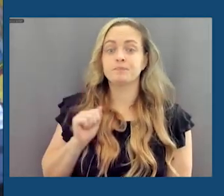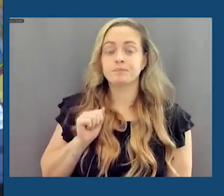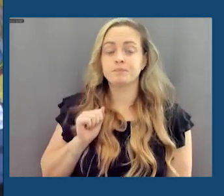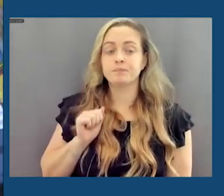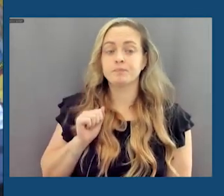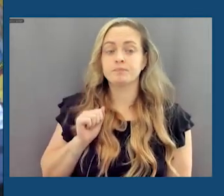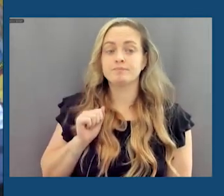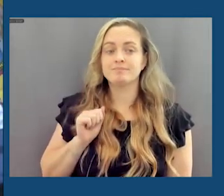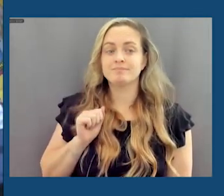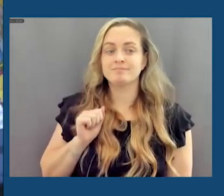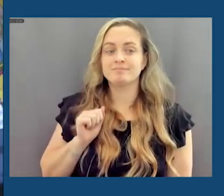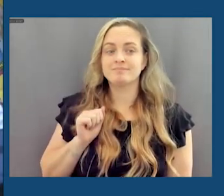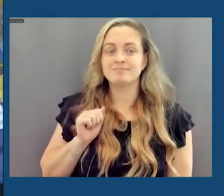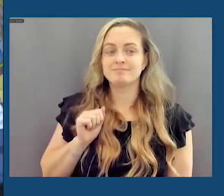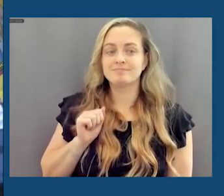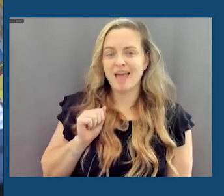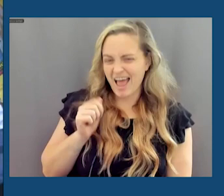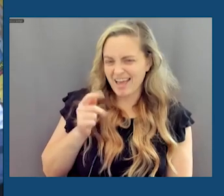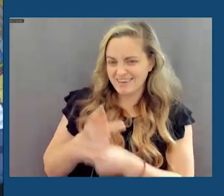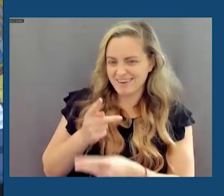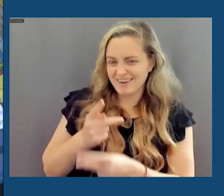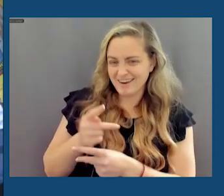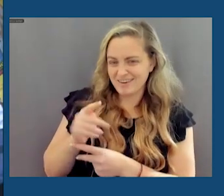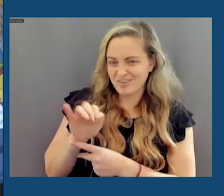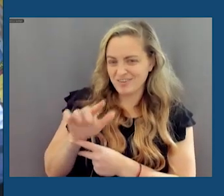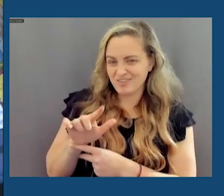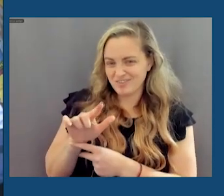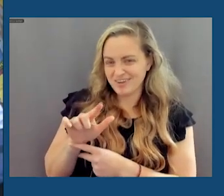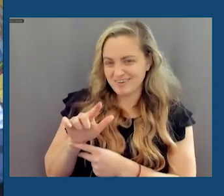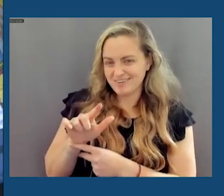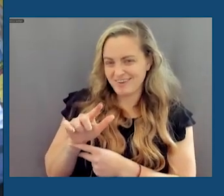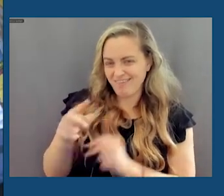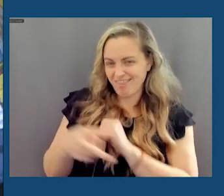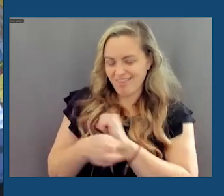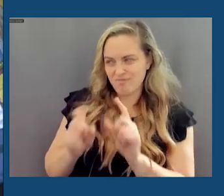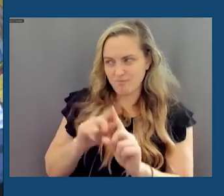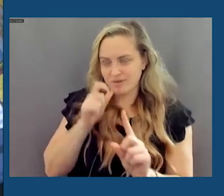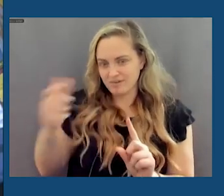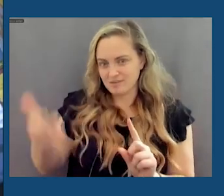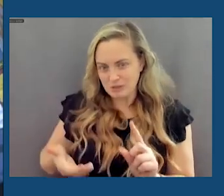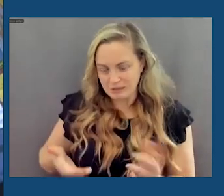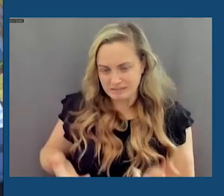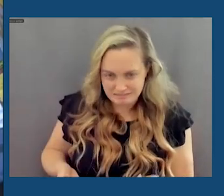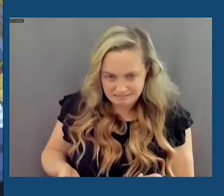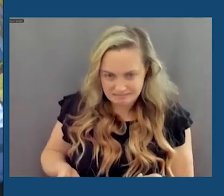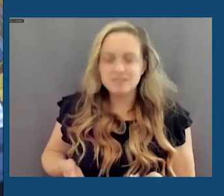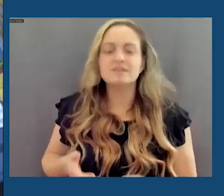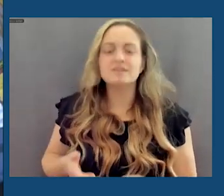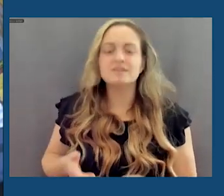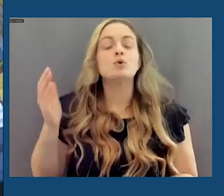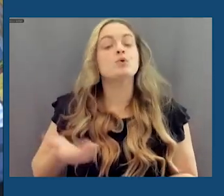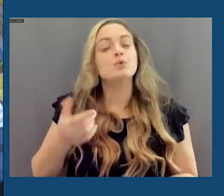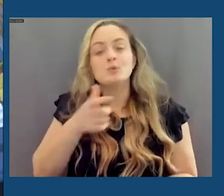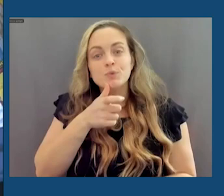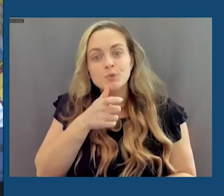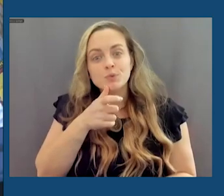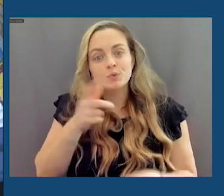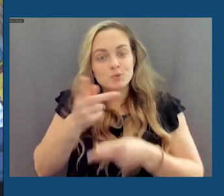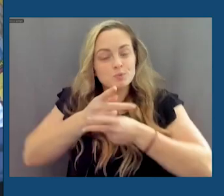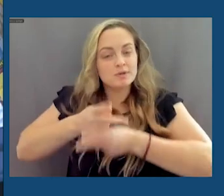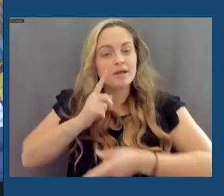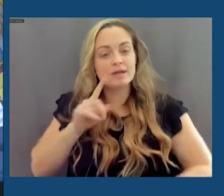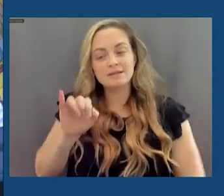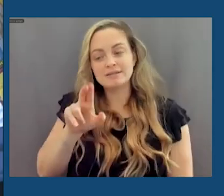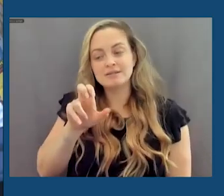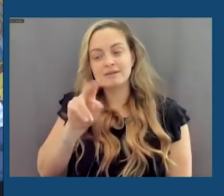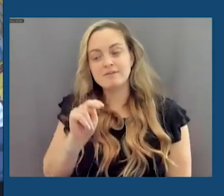I can handle retail theft, but apparently not introductions. So next, I would like to introduce our Superintendent, Stephen James,